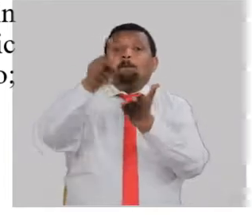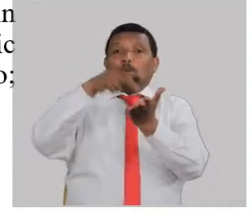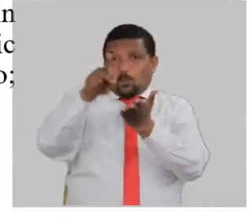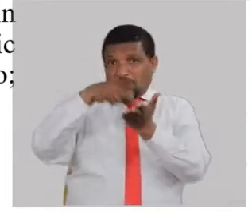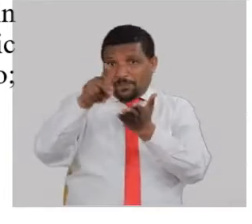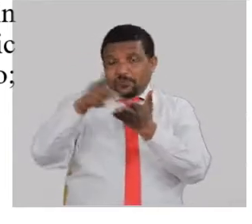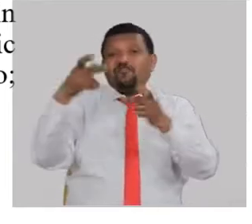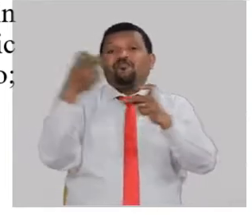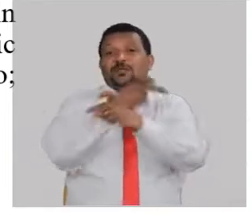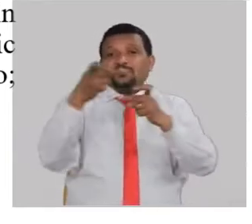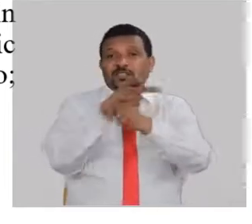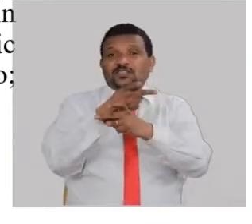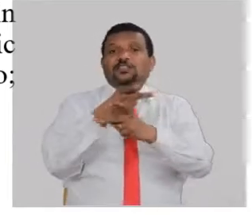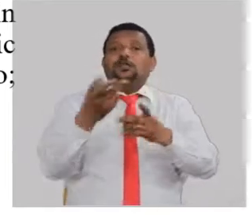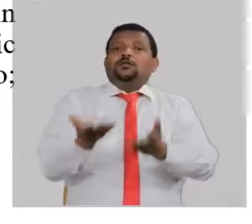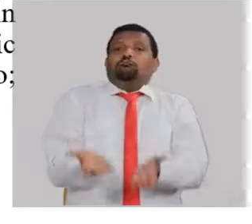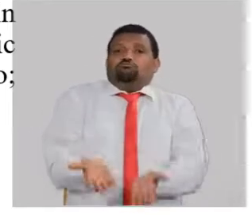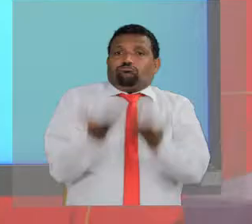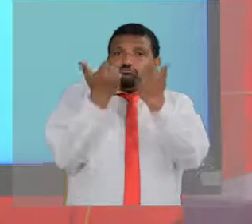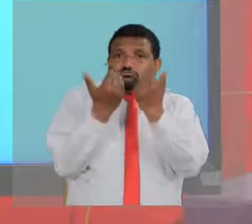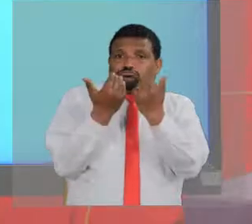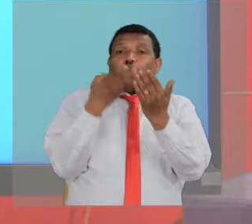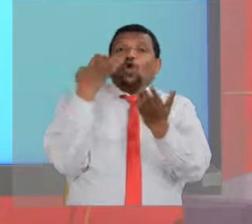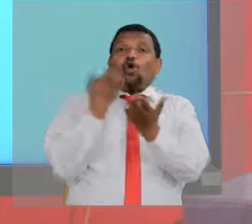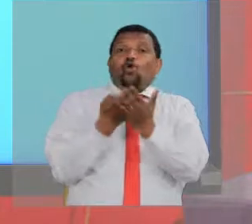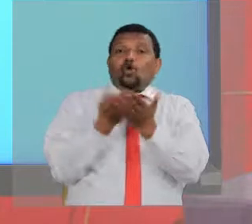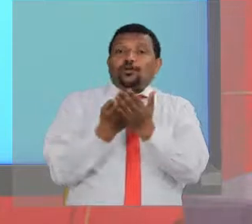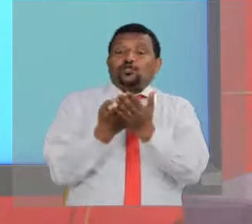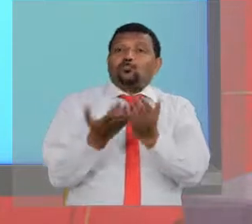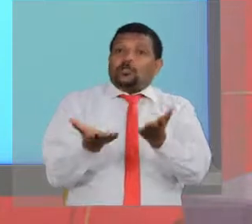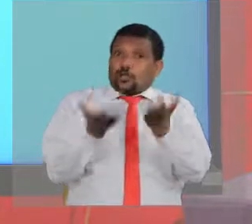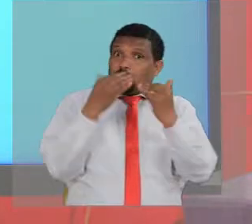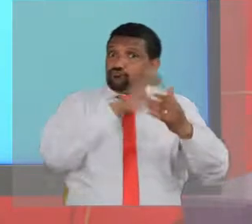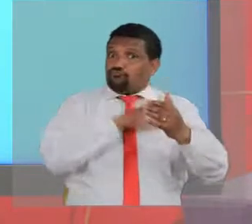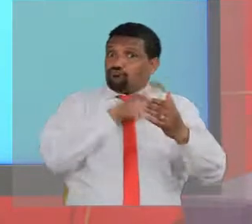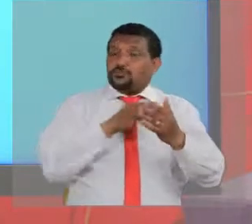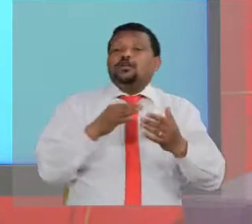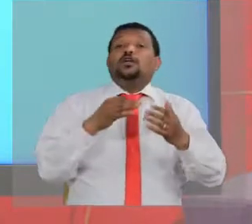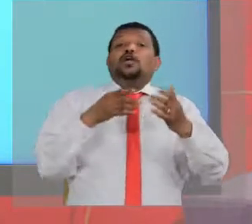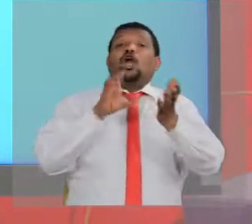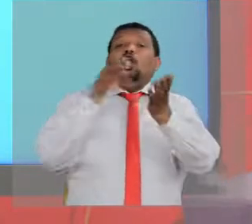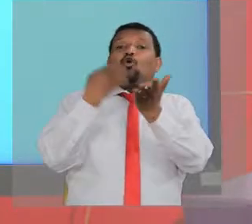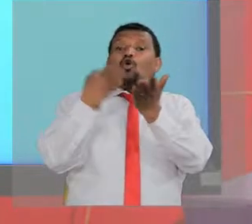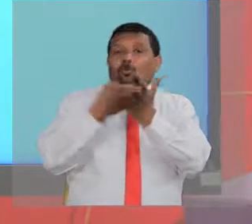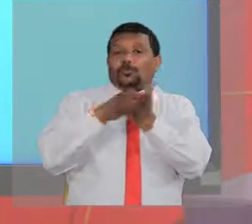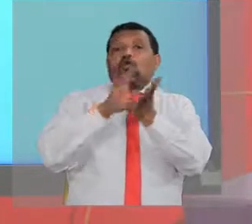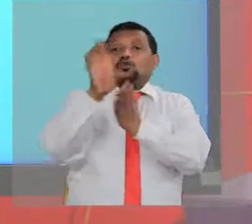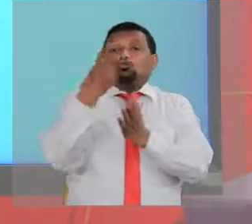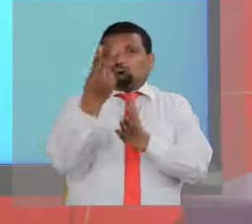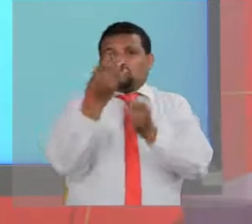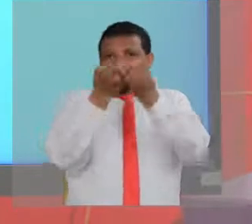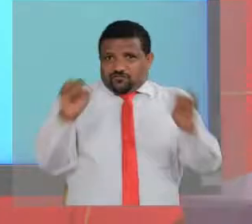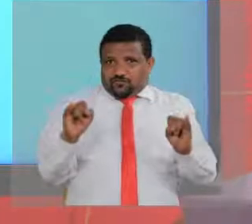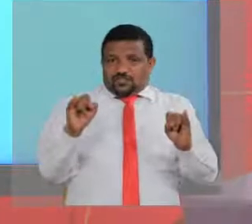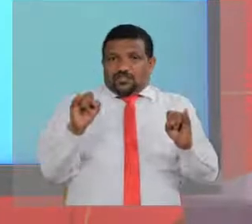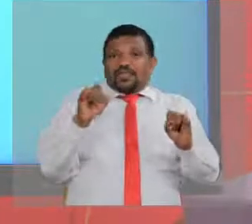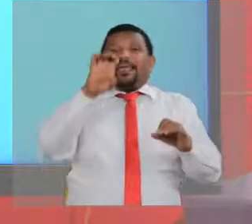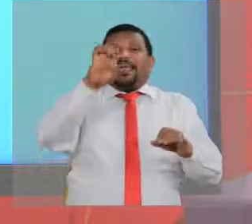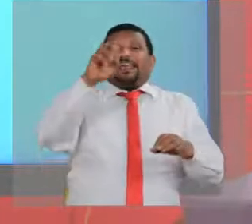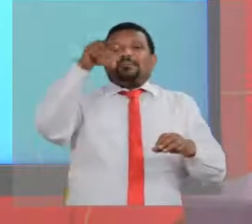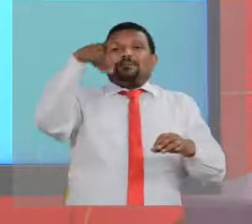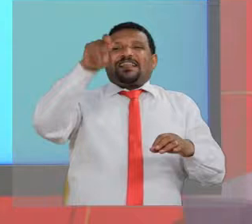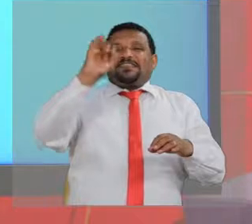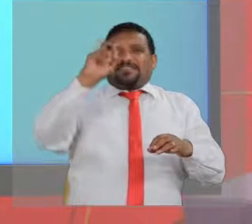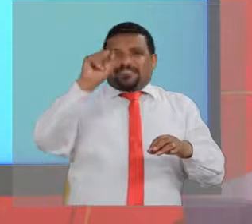firms to obtain and retain economic resources. Economic costs are categorized into two called explicit cost